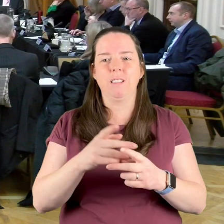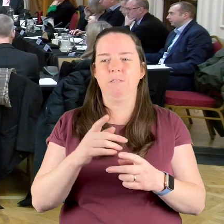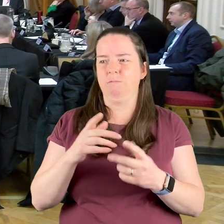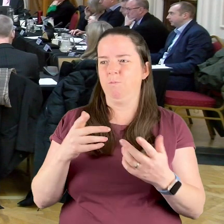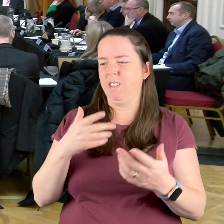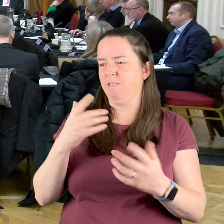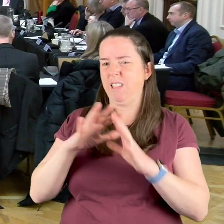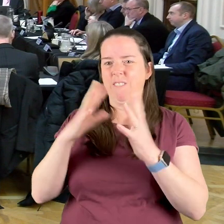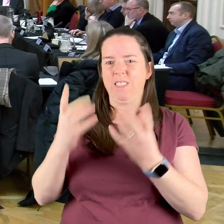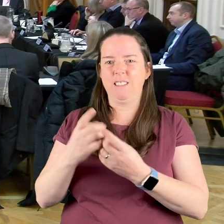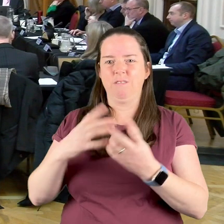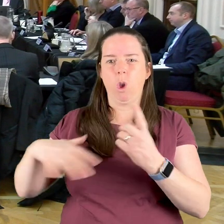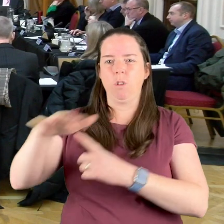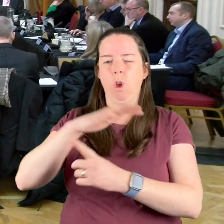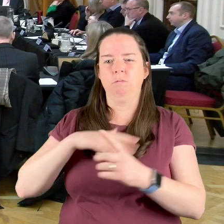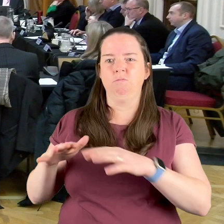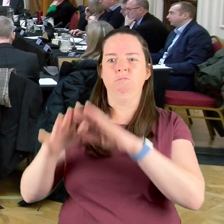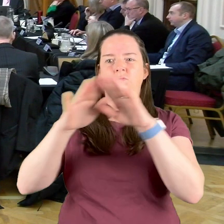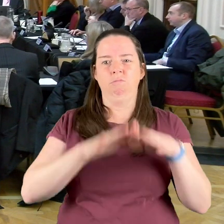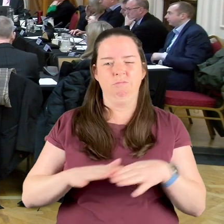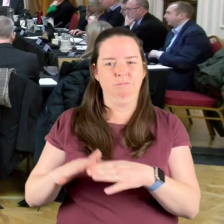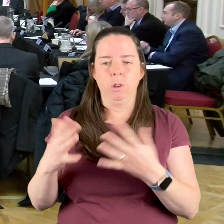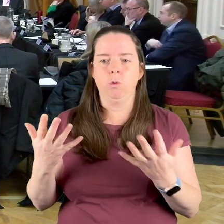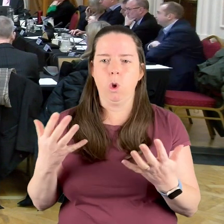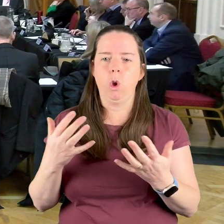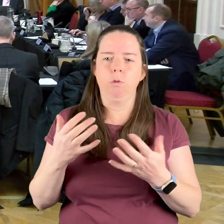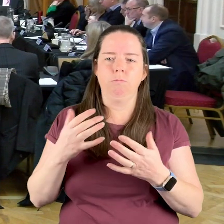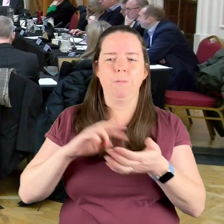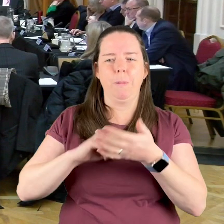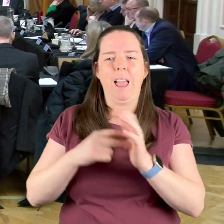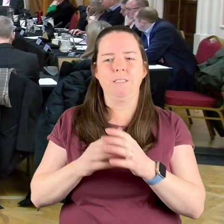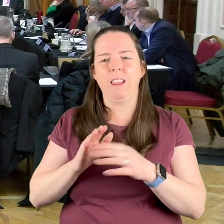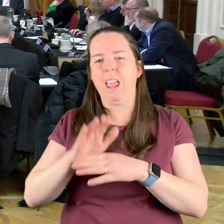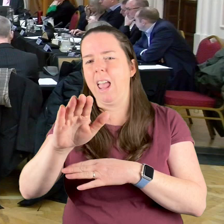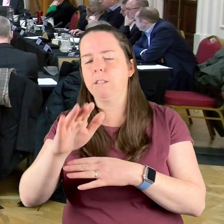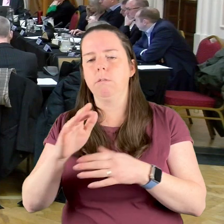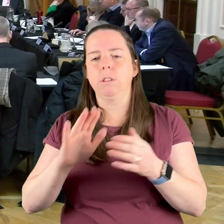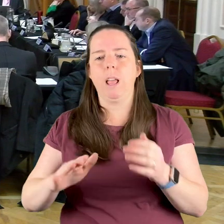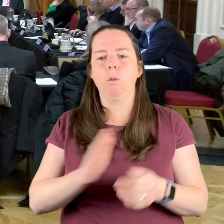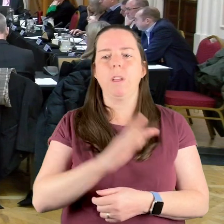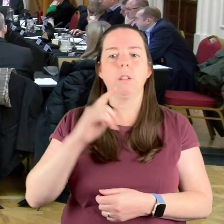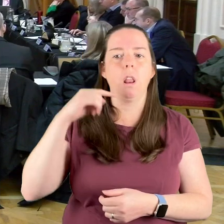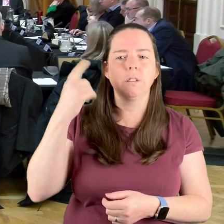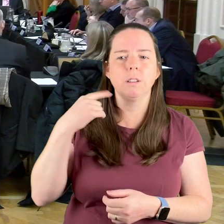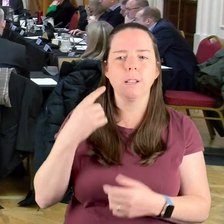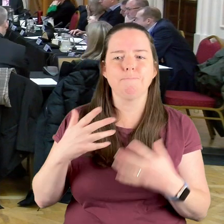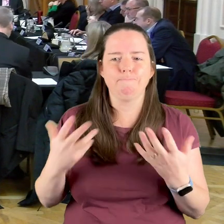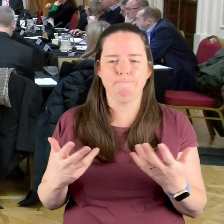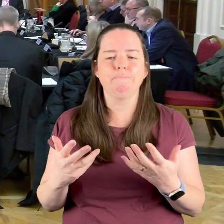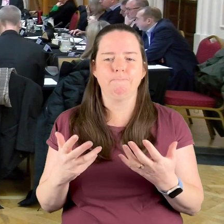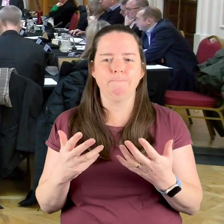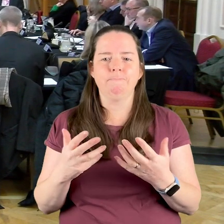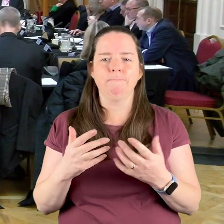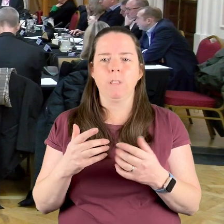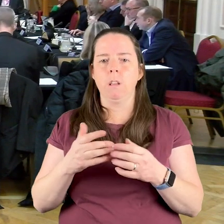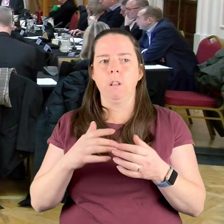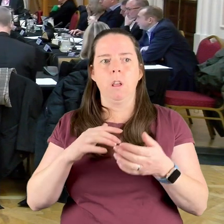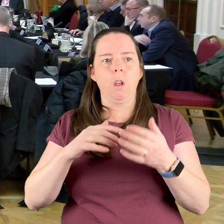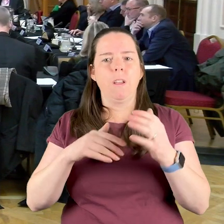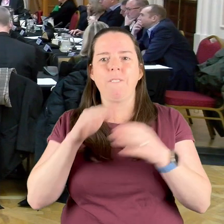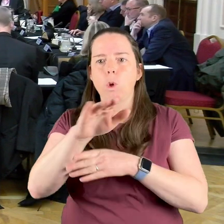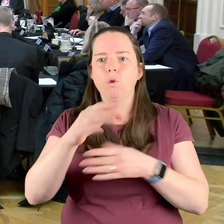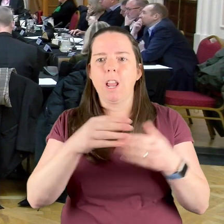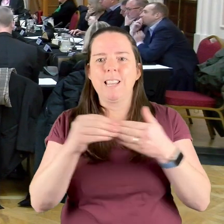way, with what is going on across the whole country. So again, it's about really planning ahead for us in Southwest London and building those future